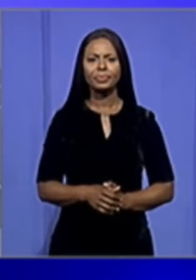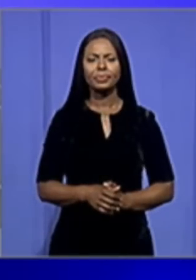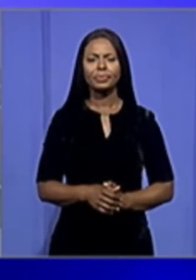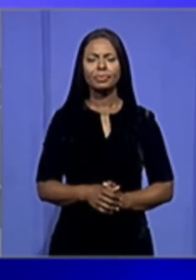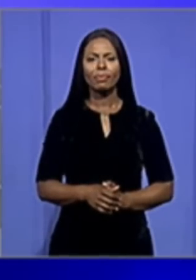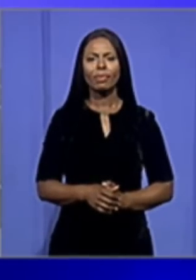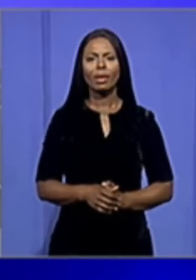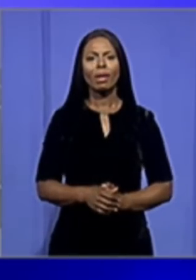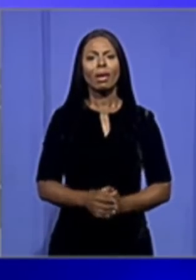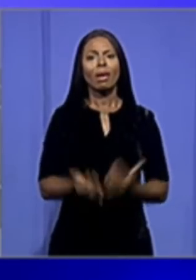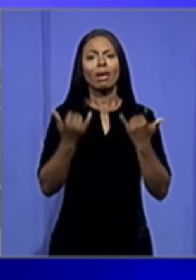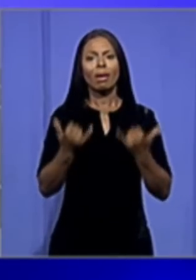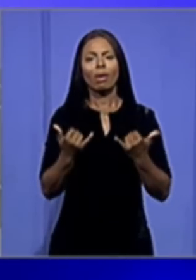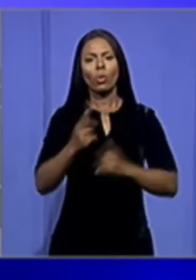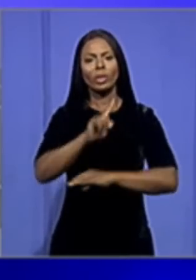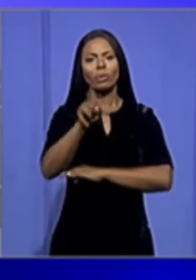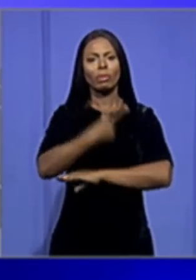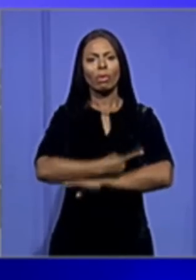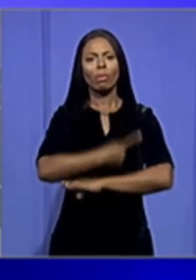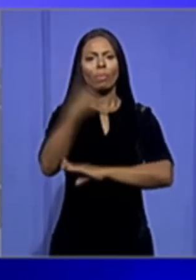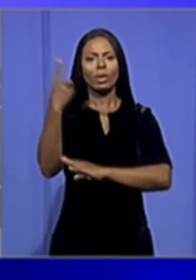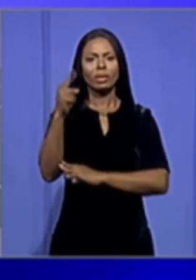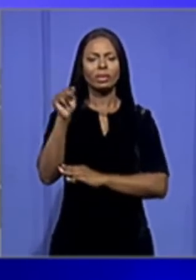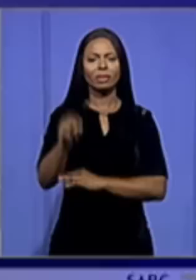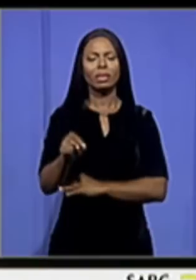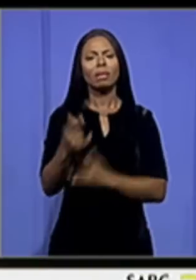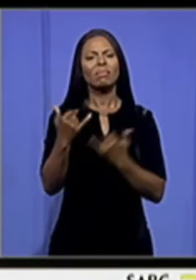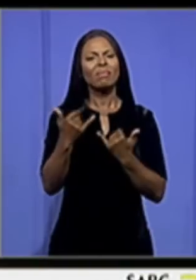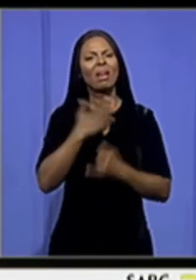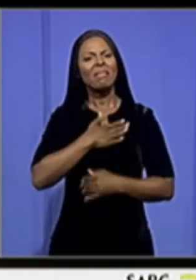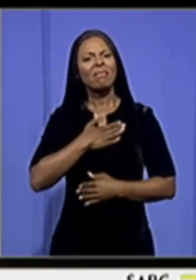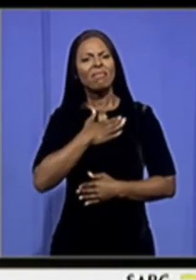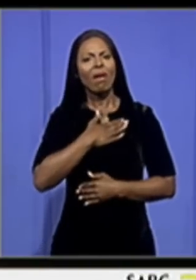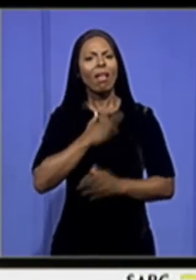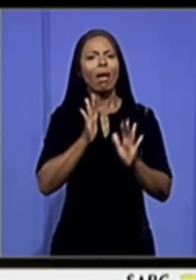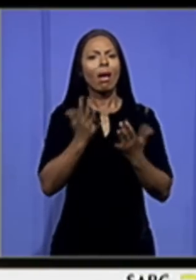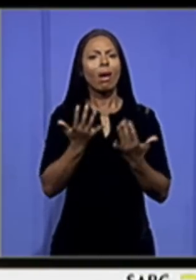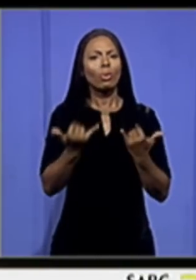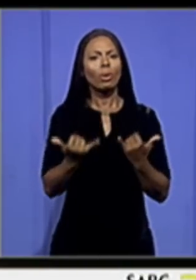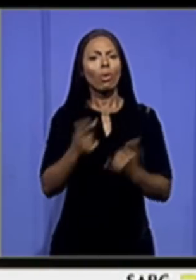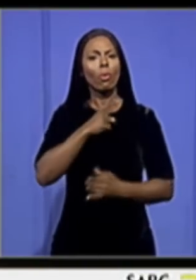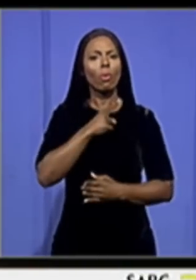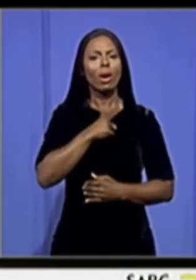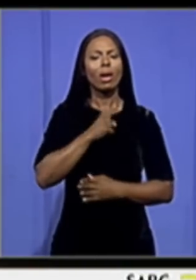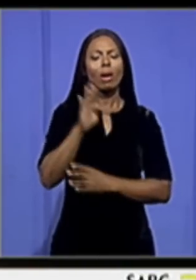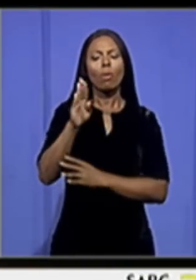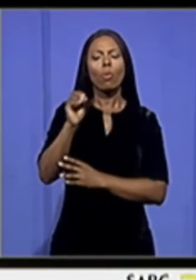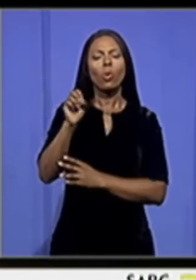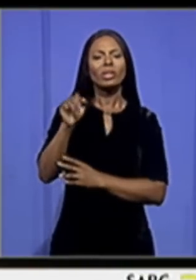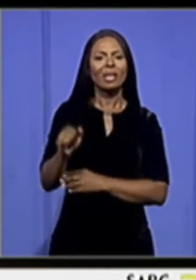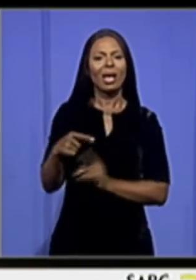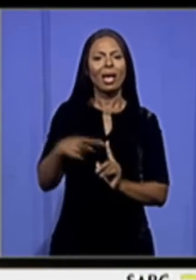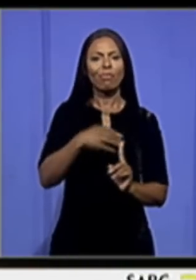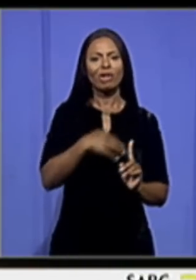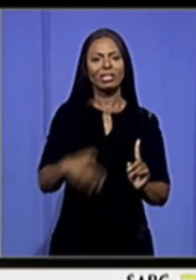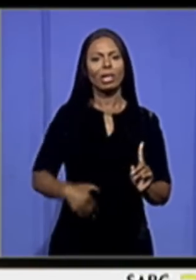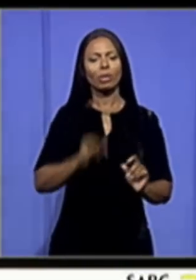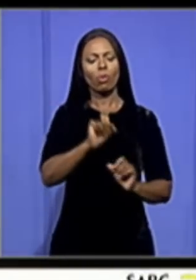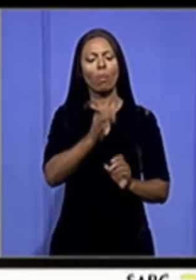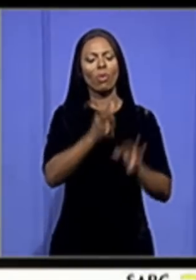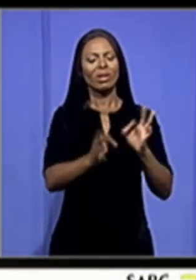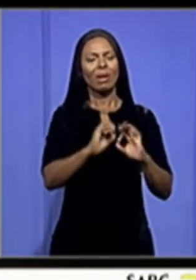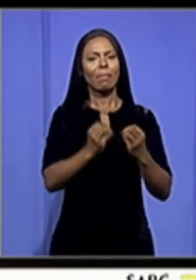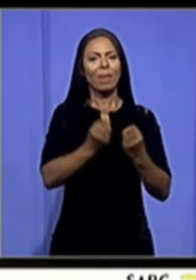Pijana go putšišo ya letšatši re botšišitše gore maikutlo a gago ke a fe morago ga gore presidente ya bosa Mmusi Maimane